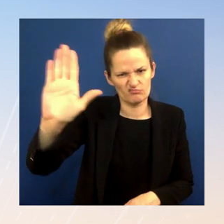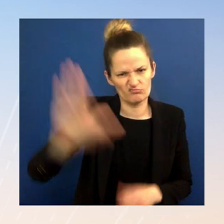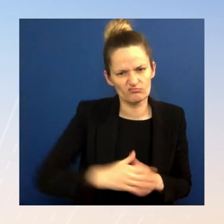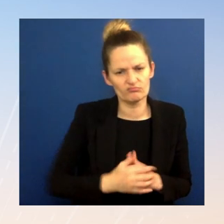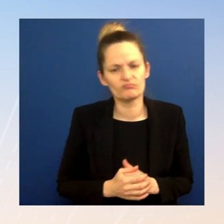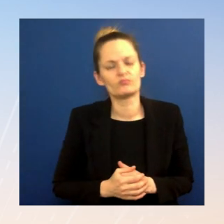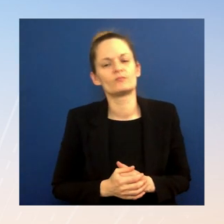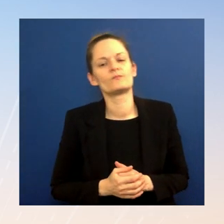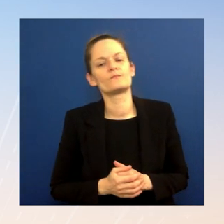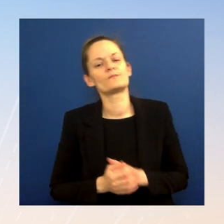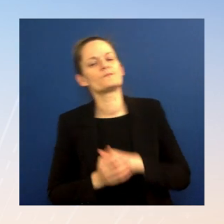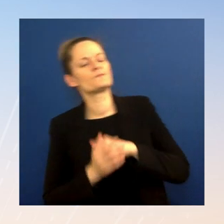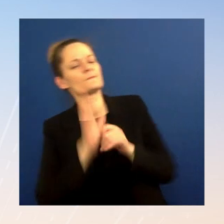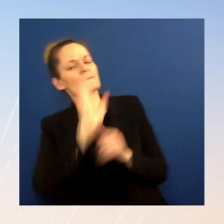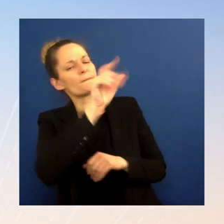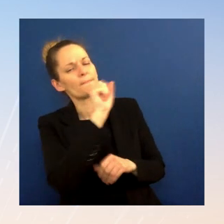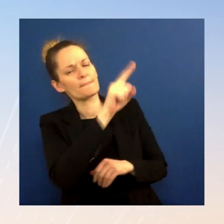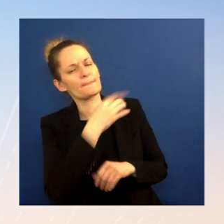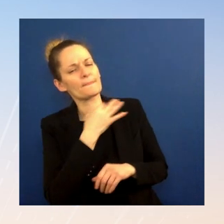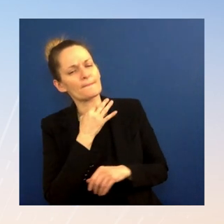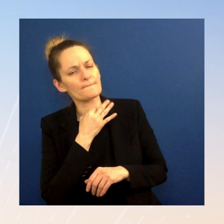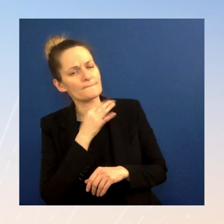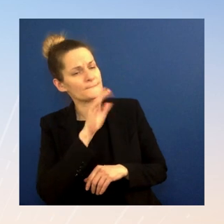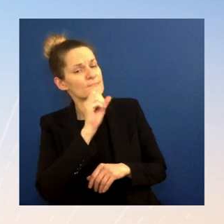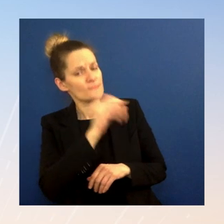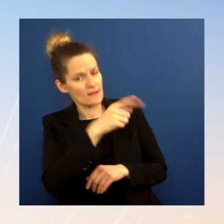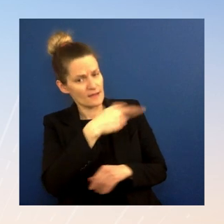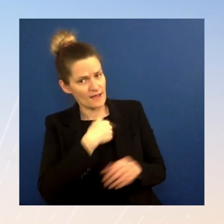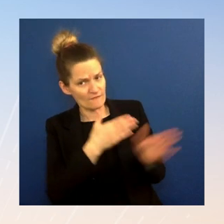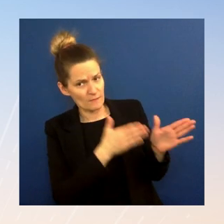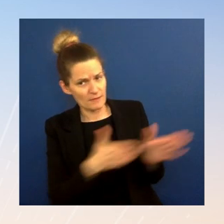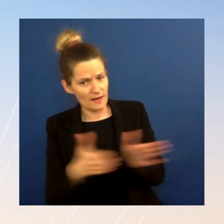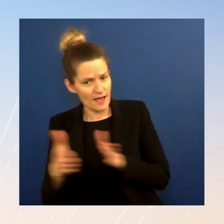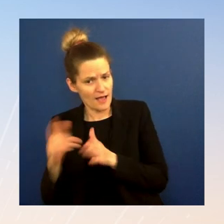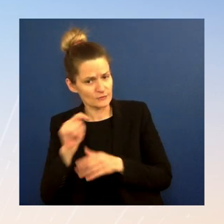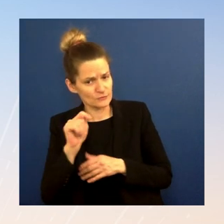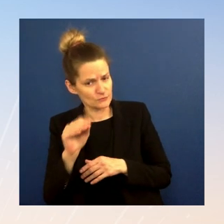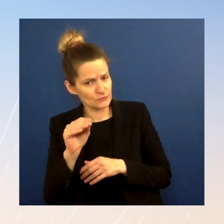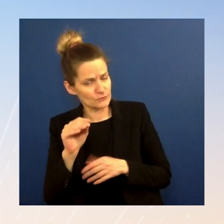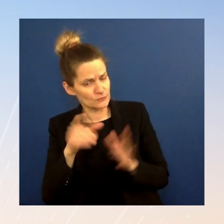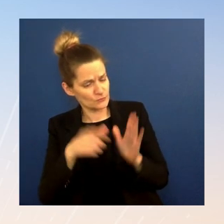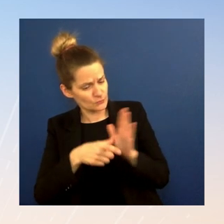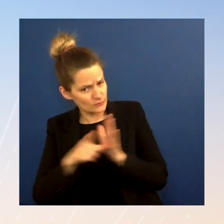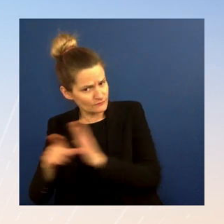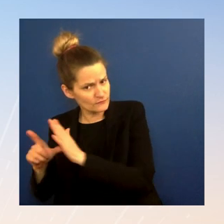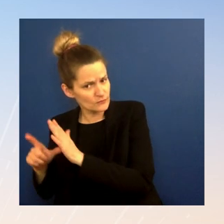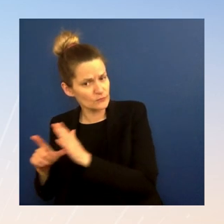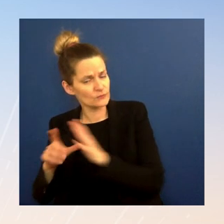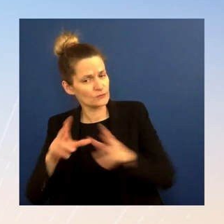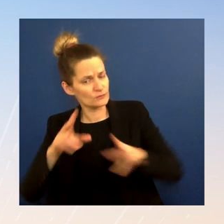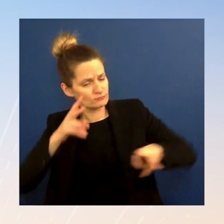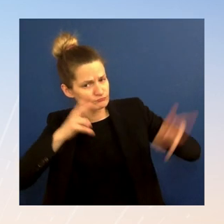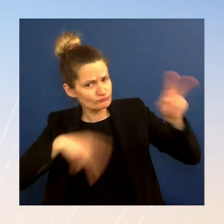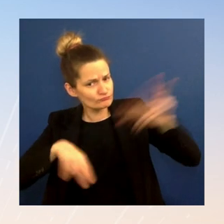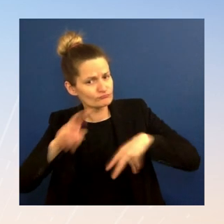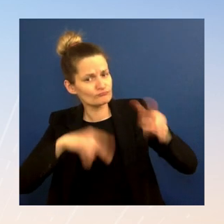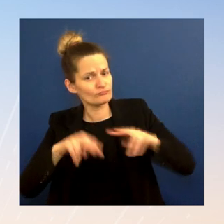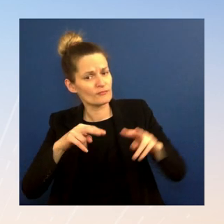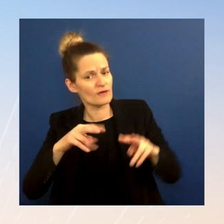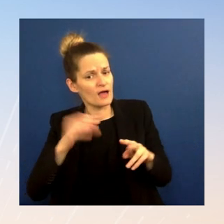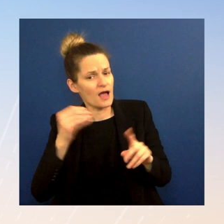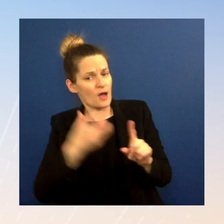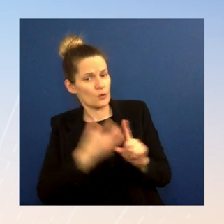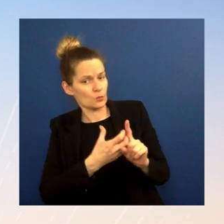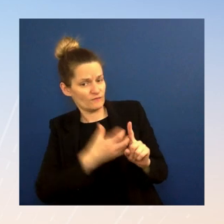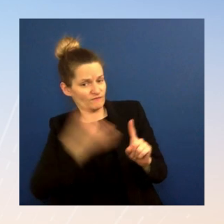there any plans to revisit, revoke the Trump administration's recognition of Israel's annexations on the